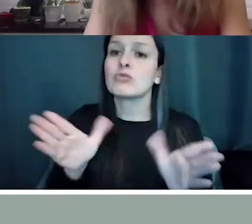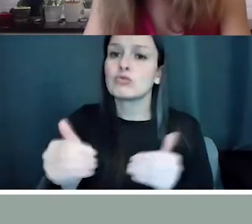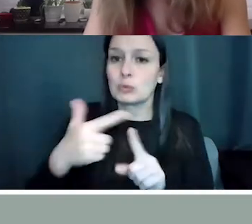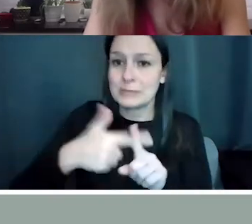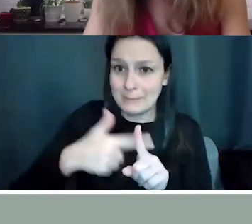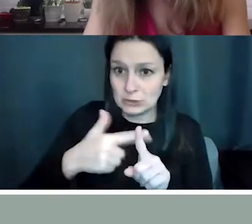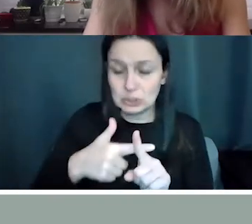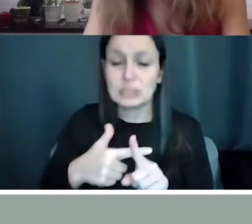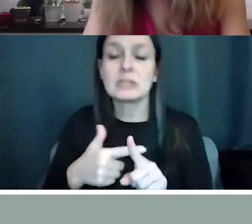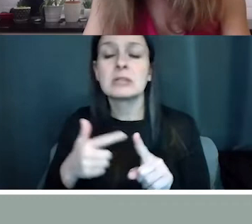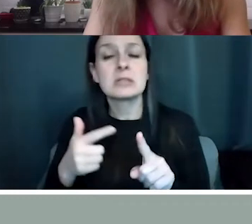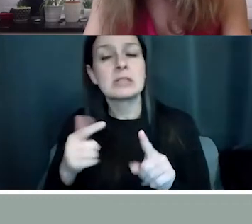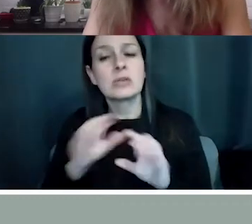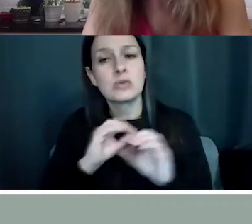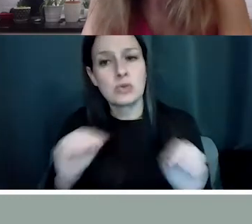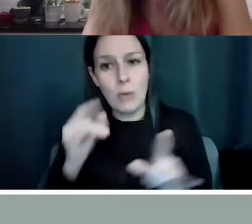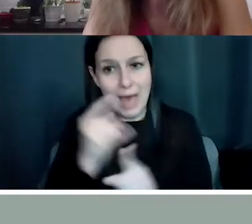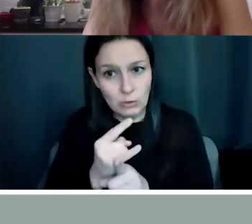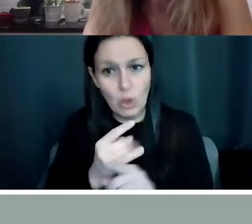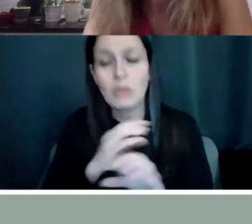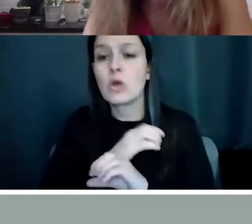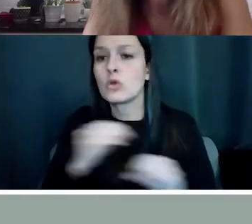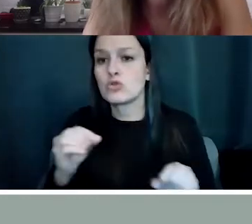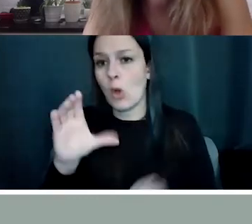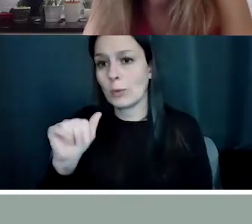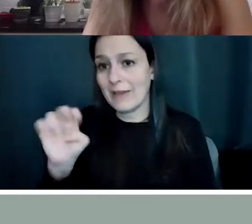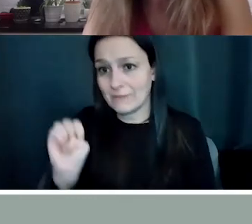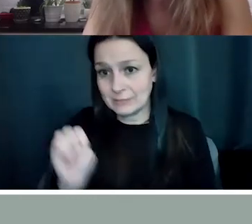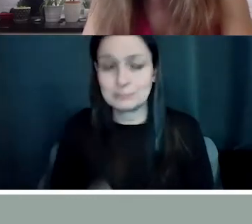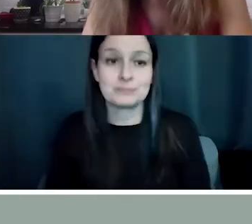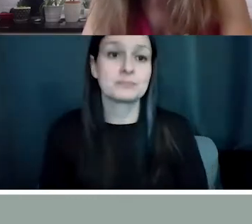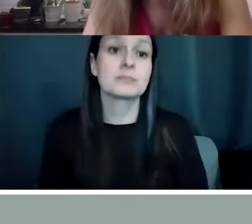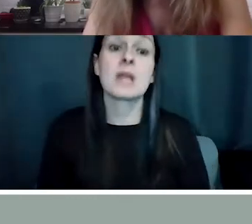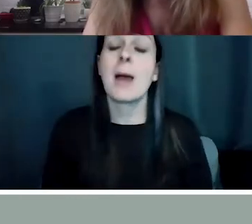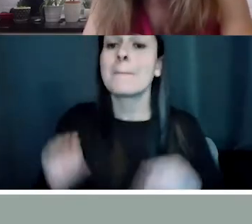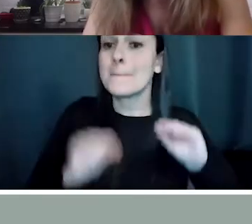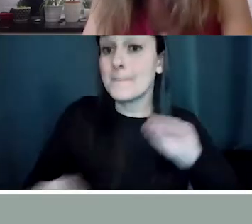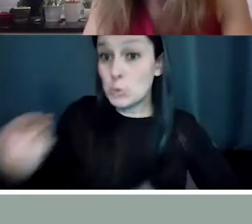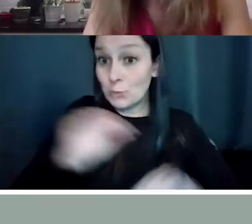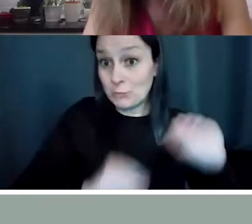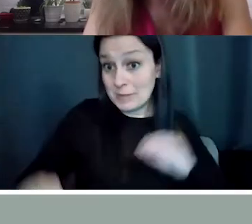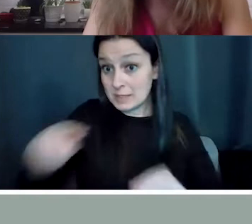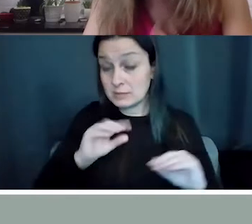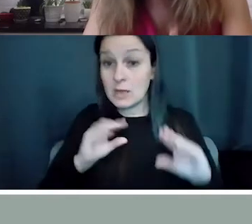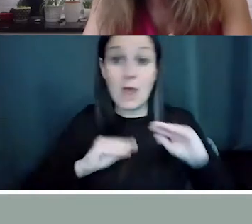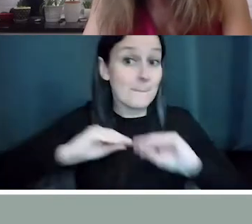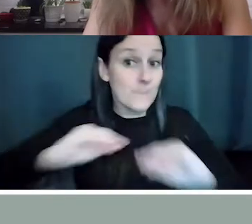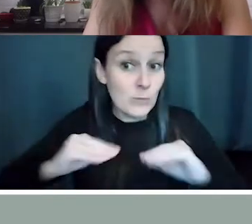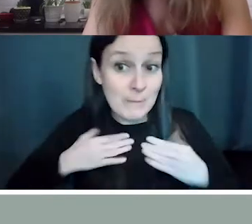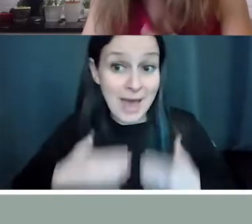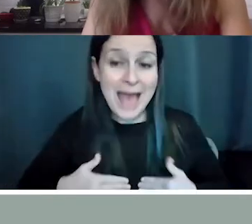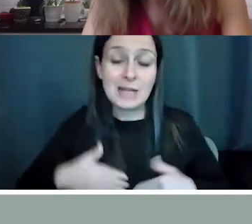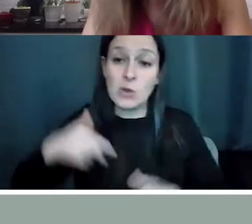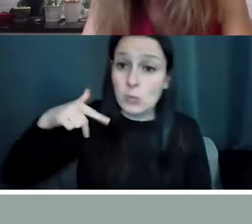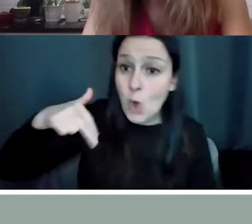as long as it's free of alcohol and caffeine. And then movement. When we move our body, like walking,